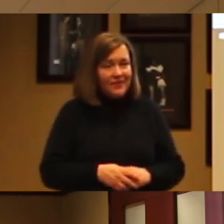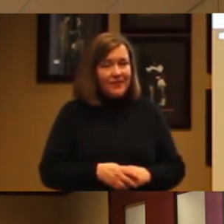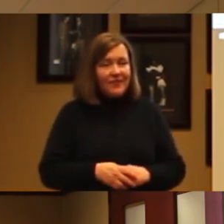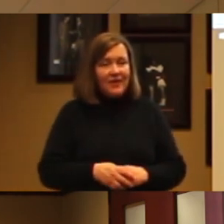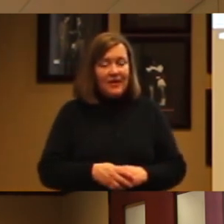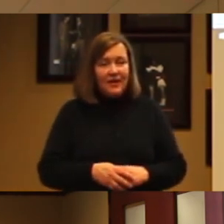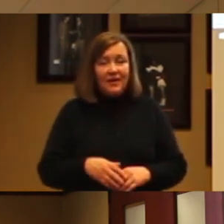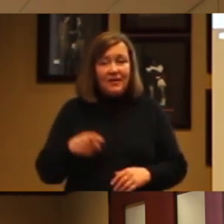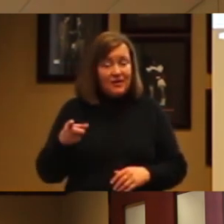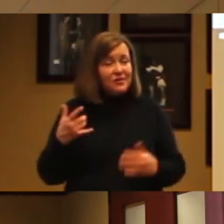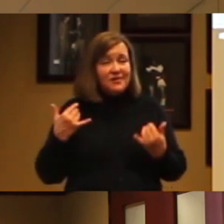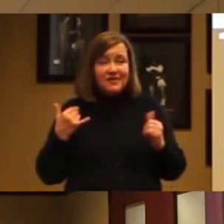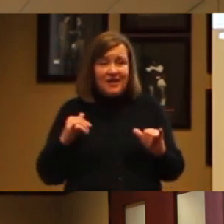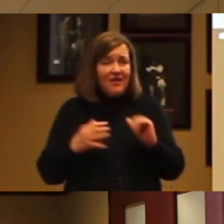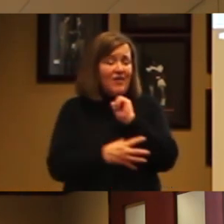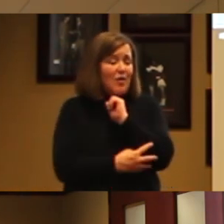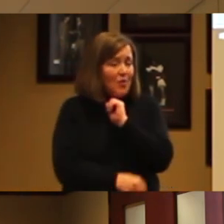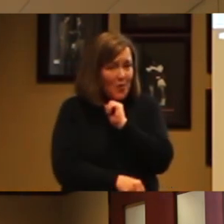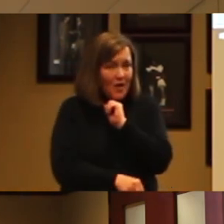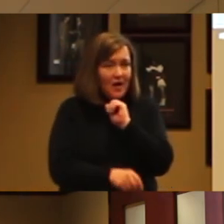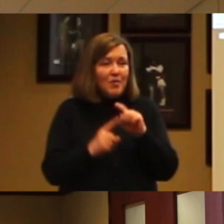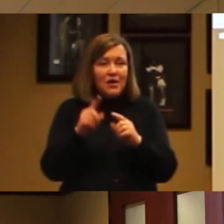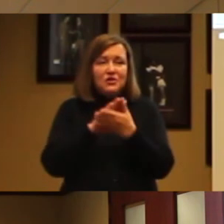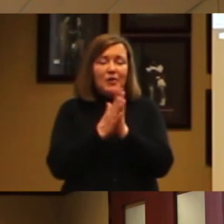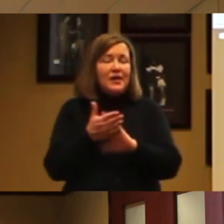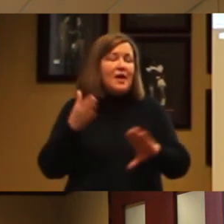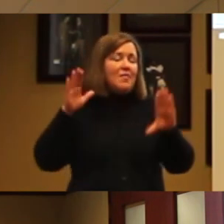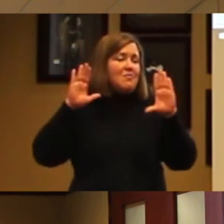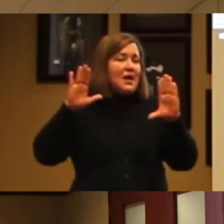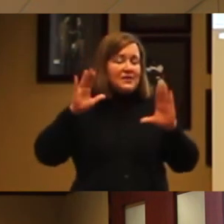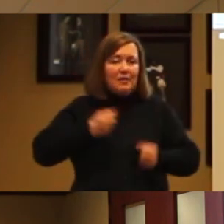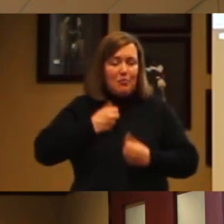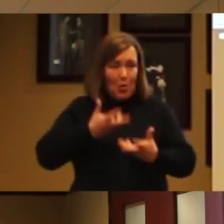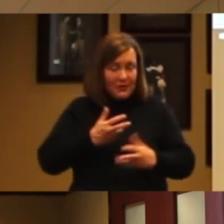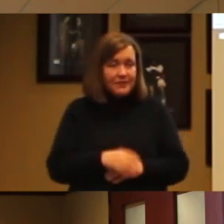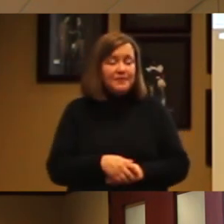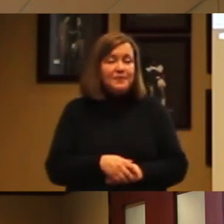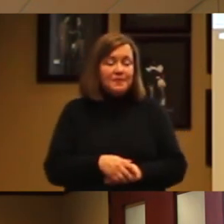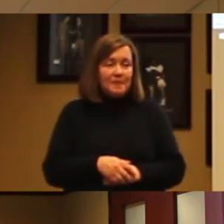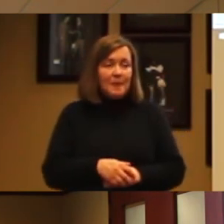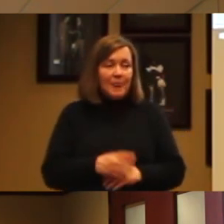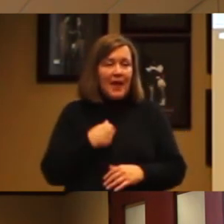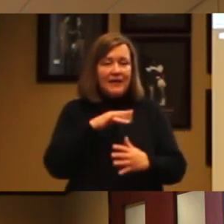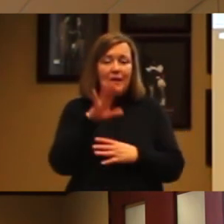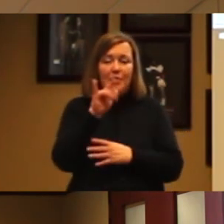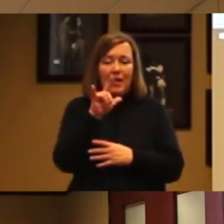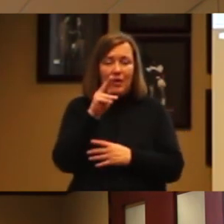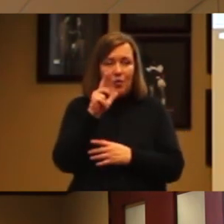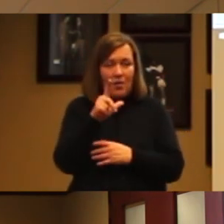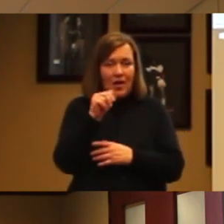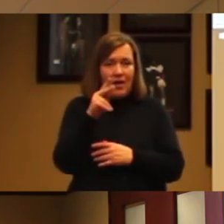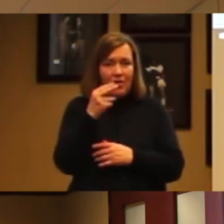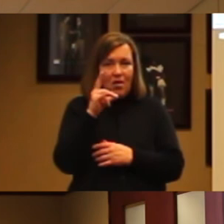still very, very poor, but she has become an amazing poet. I did a bilingual anthology we published about